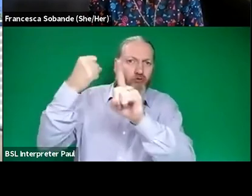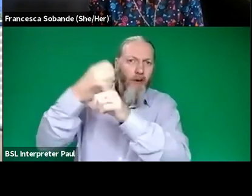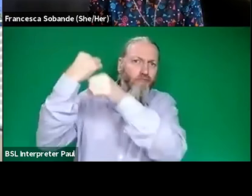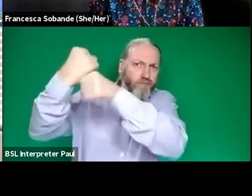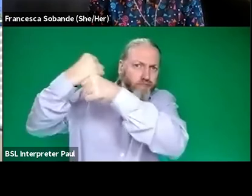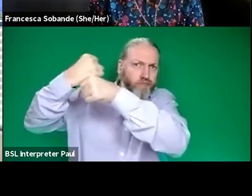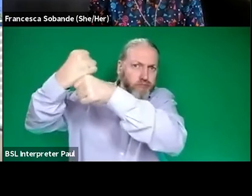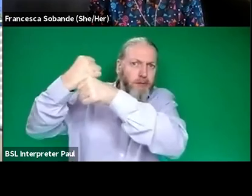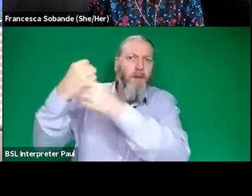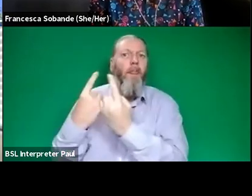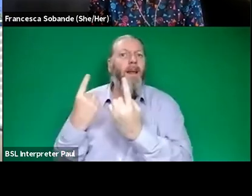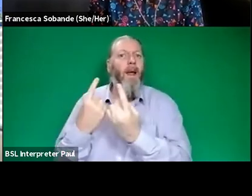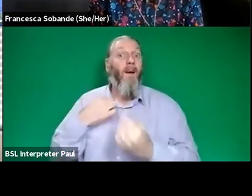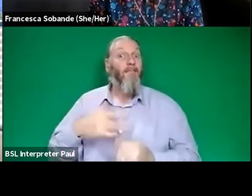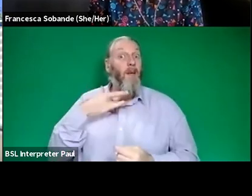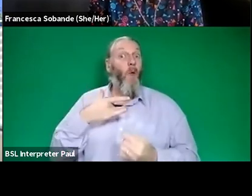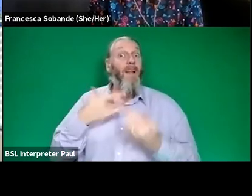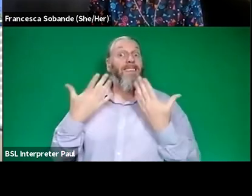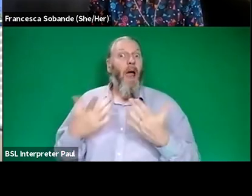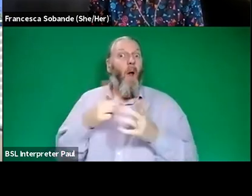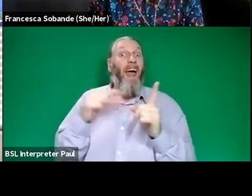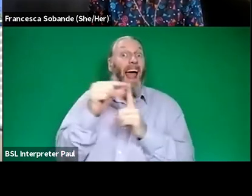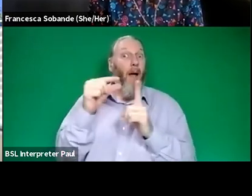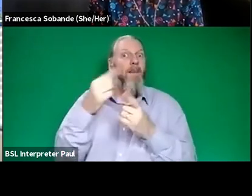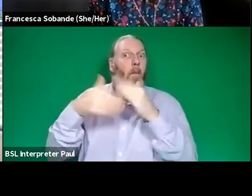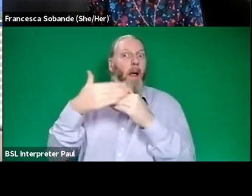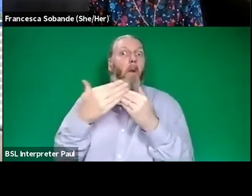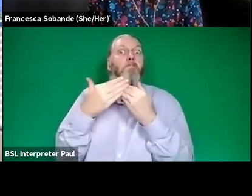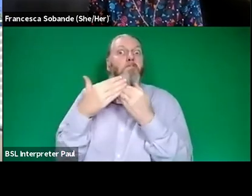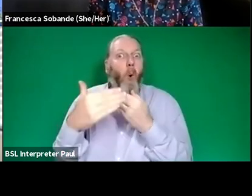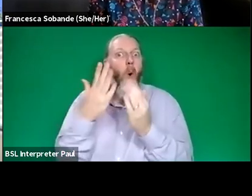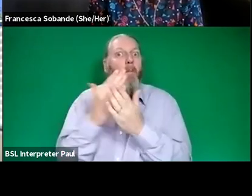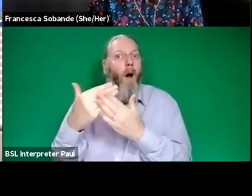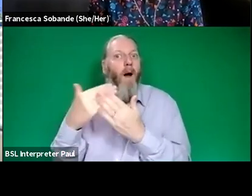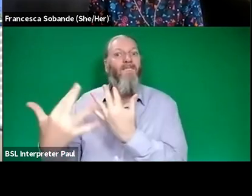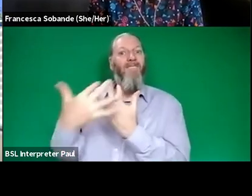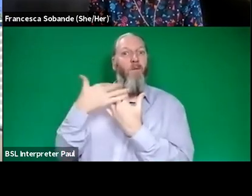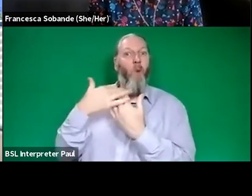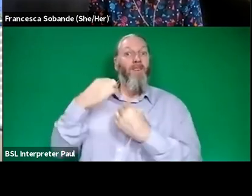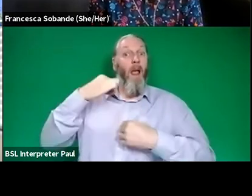arts need to be much more a part of that than they have been, much as we keep doing the puppets and stuff too.